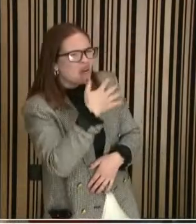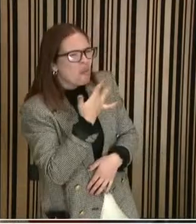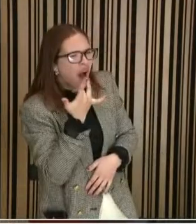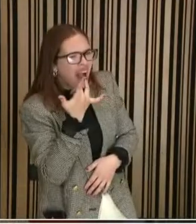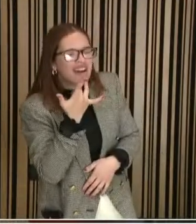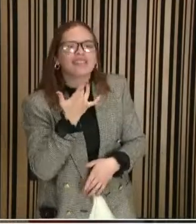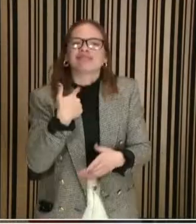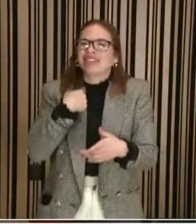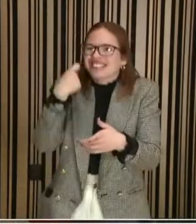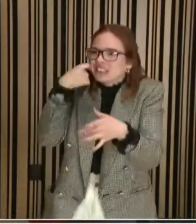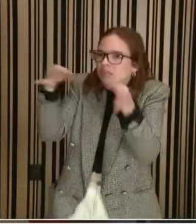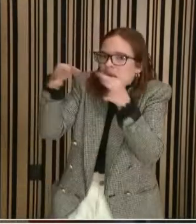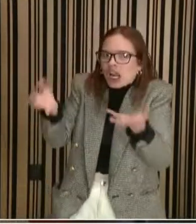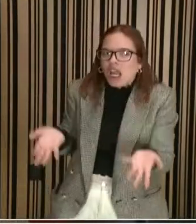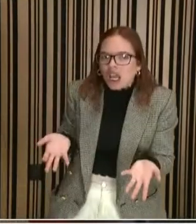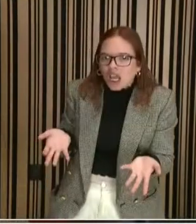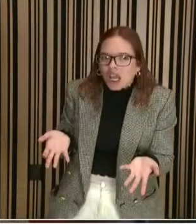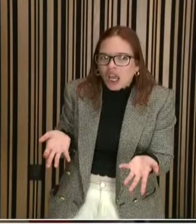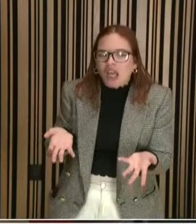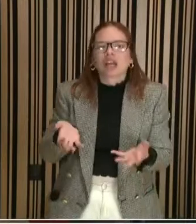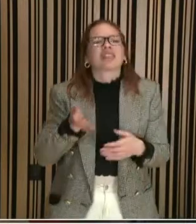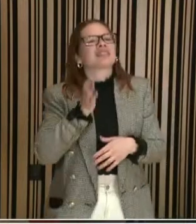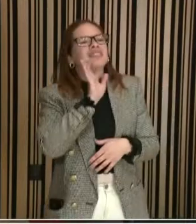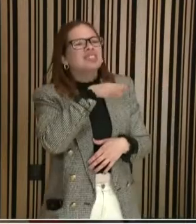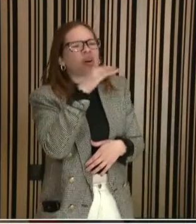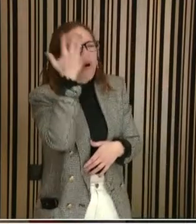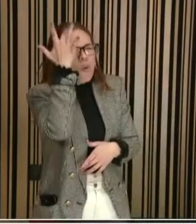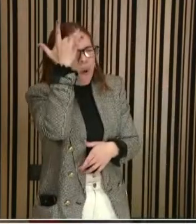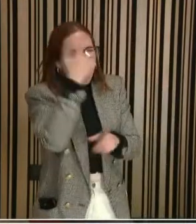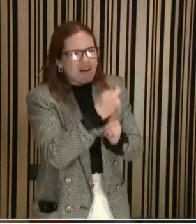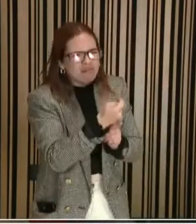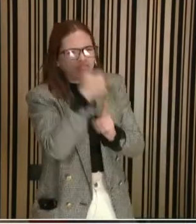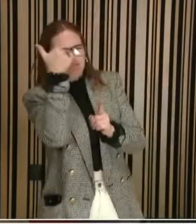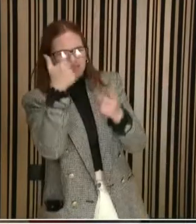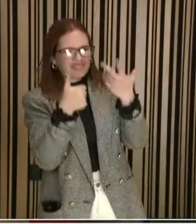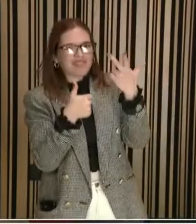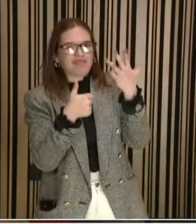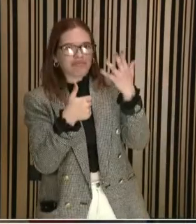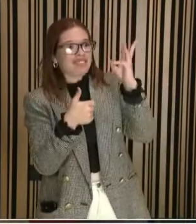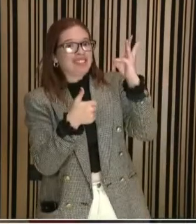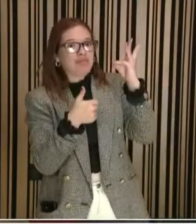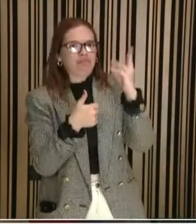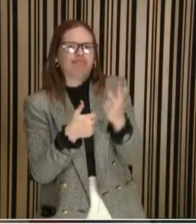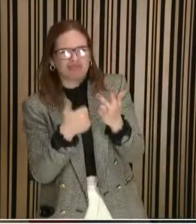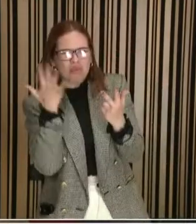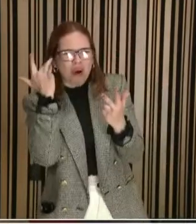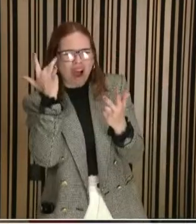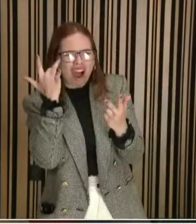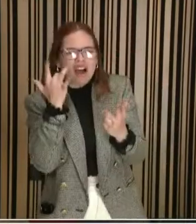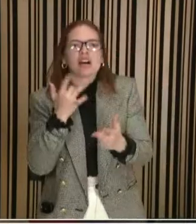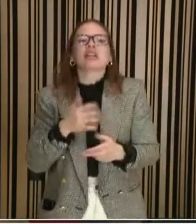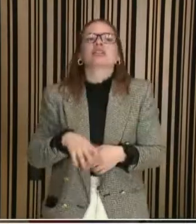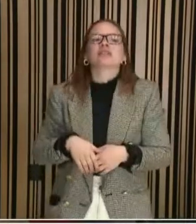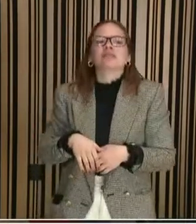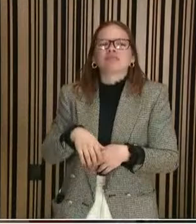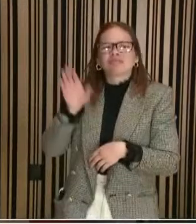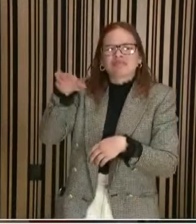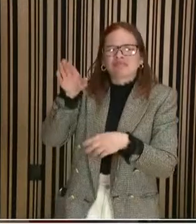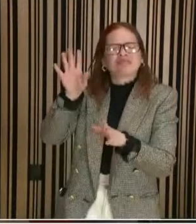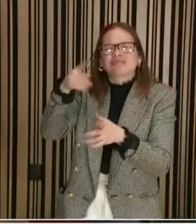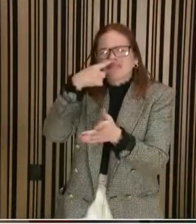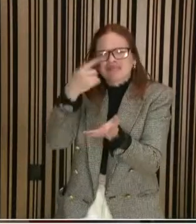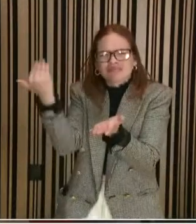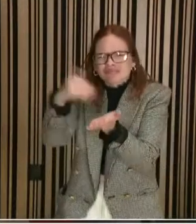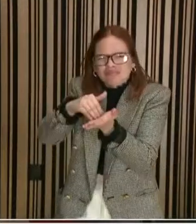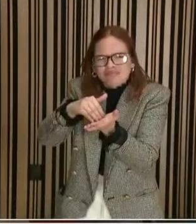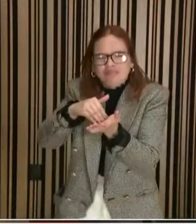I'm saying, why are you eliminating 3 of the routes? I just explained. Can you that. Explain again? Well, I